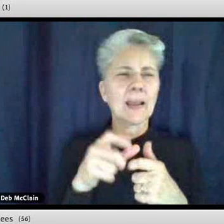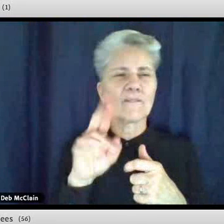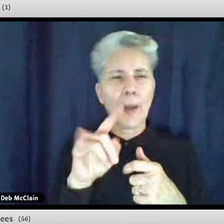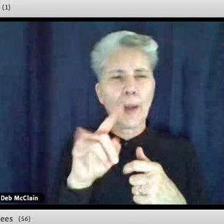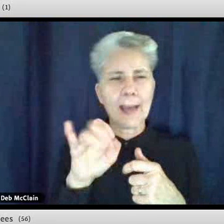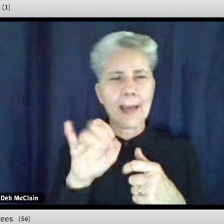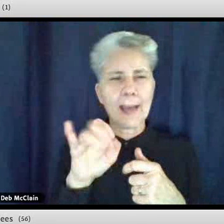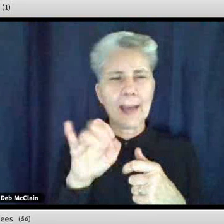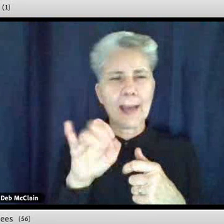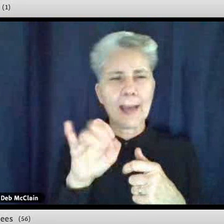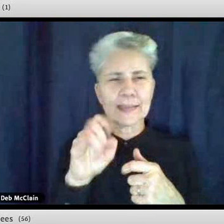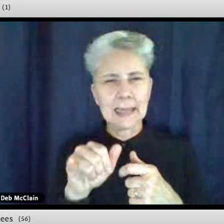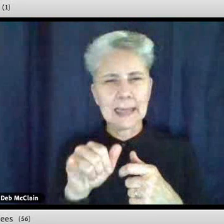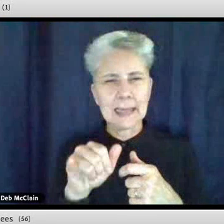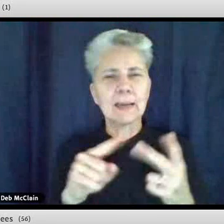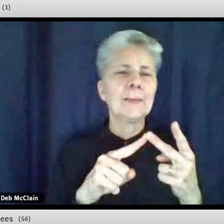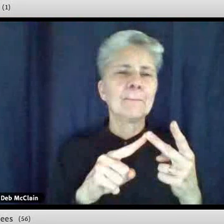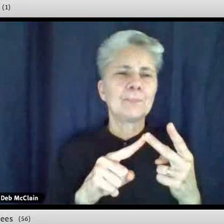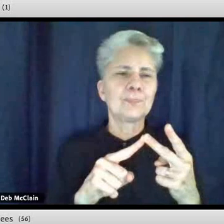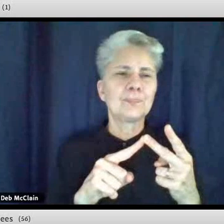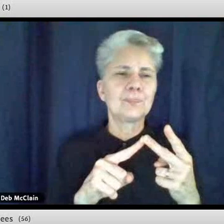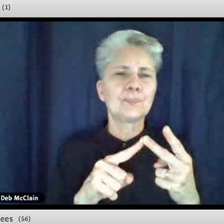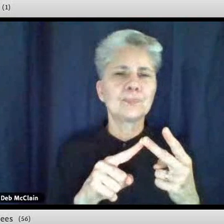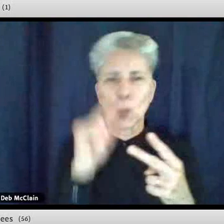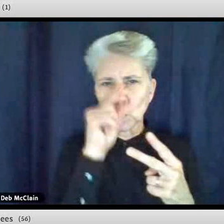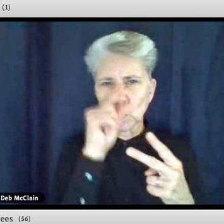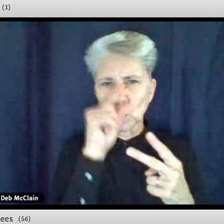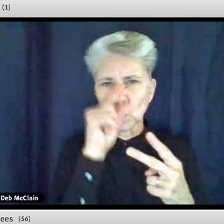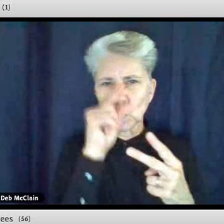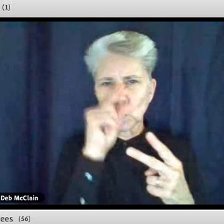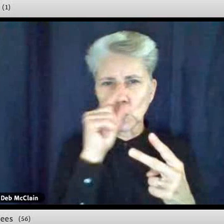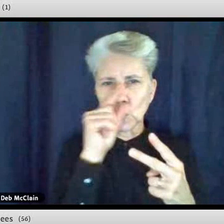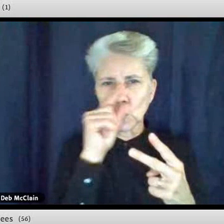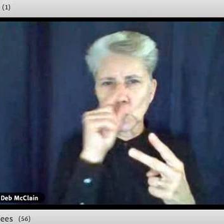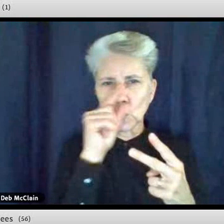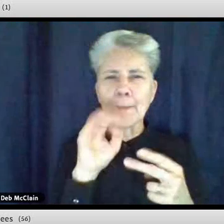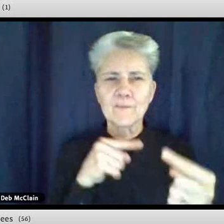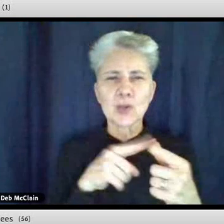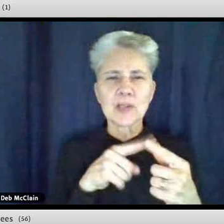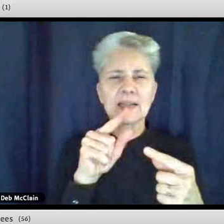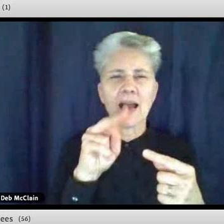that. These are 3 of them. I'll go through them very quickly. Veracity,